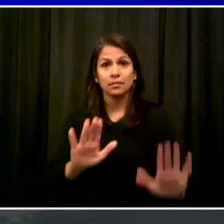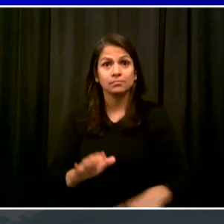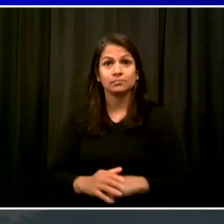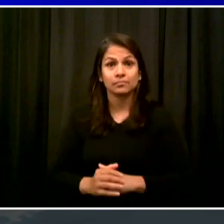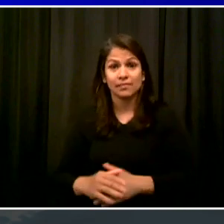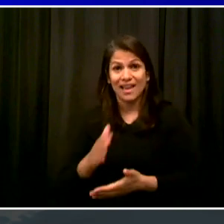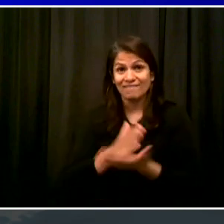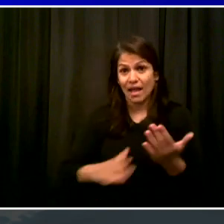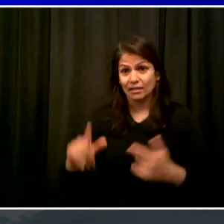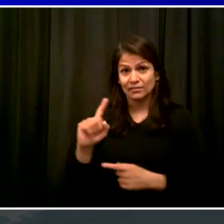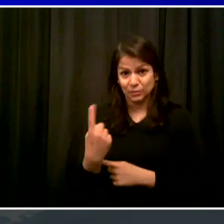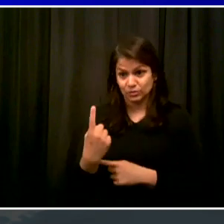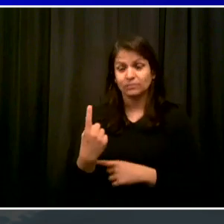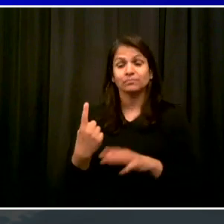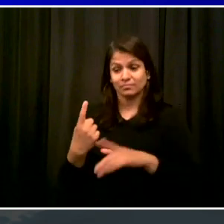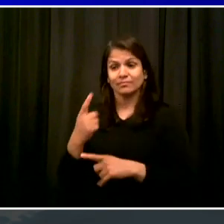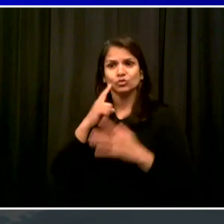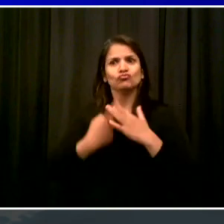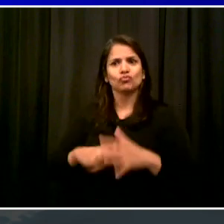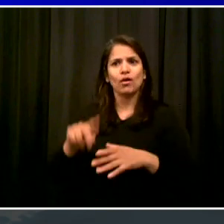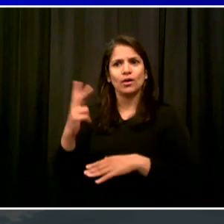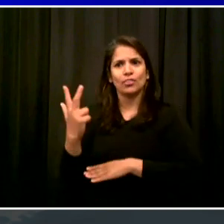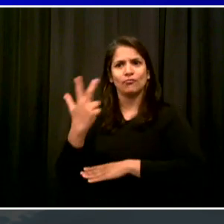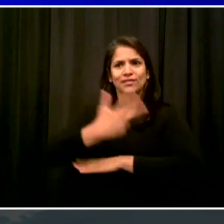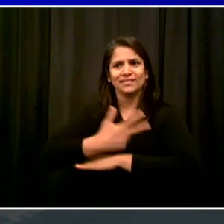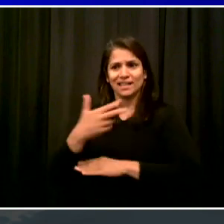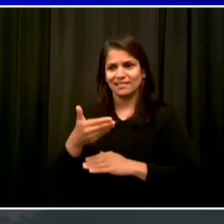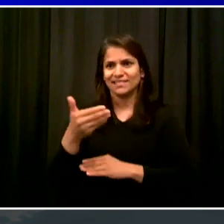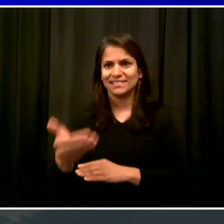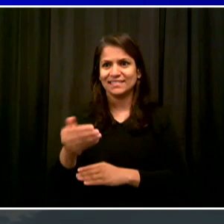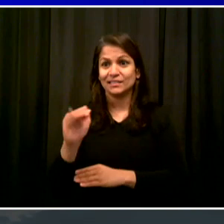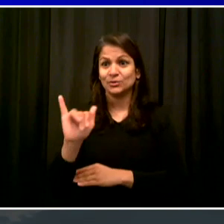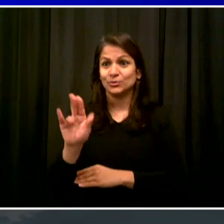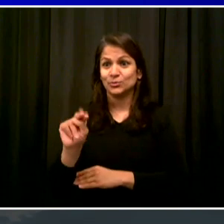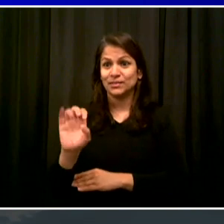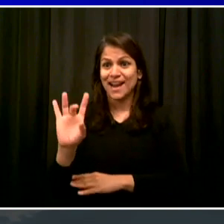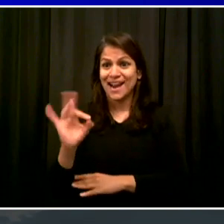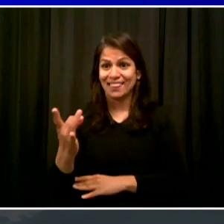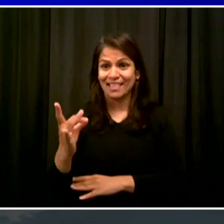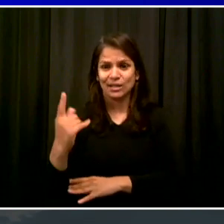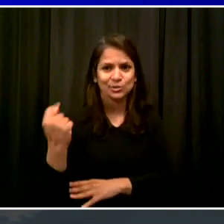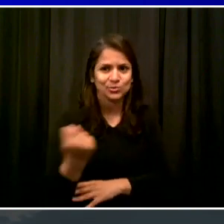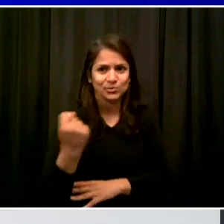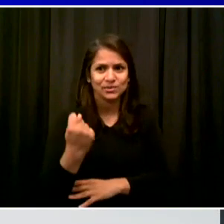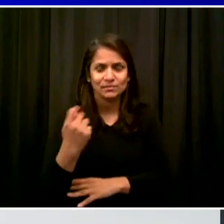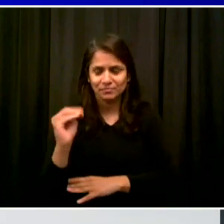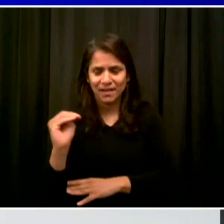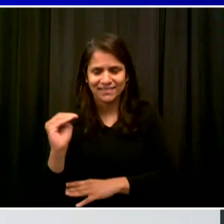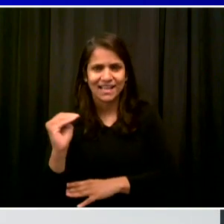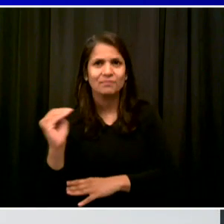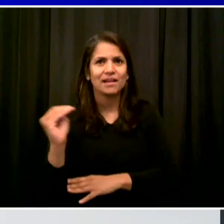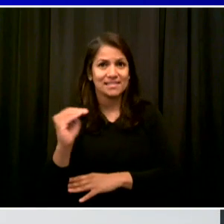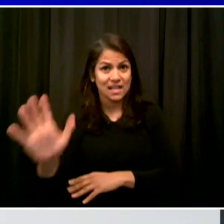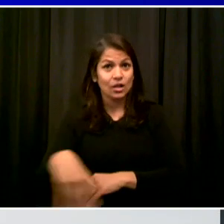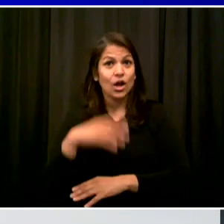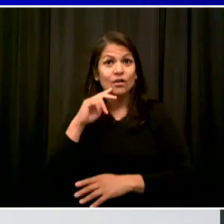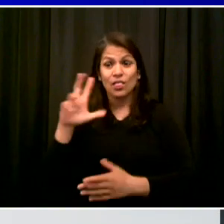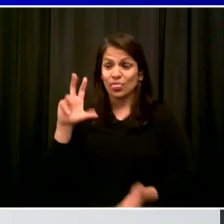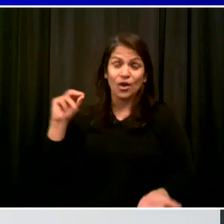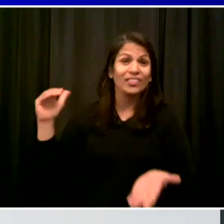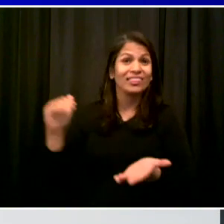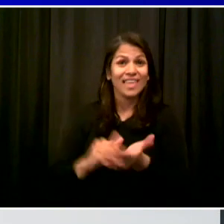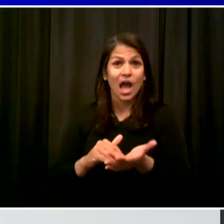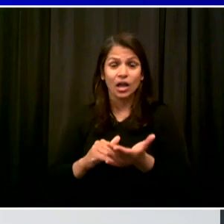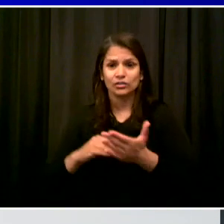32,000 construction sites will reopen. It's a magnitude. It's a reminder as recently as February how vibrant the economy of this